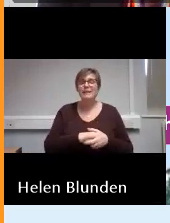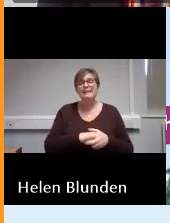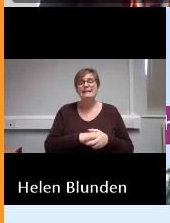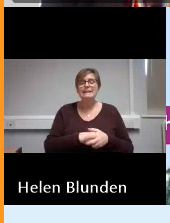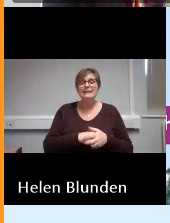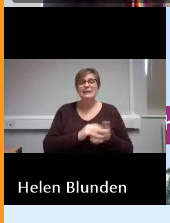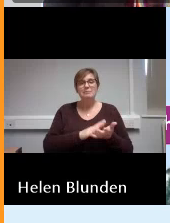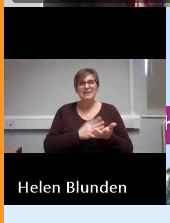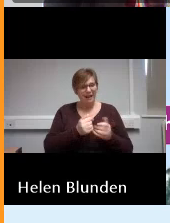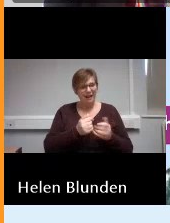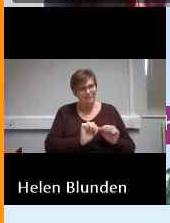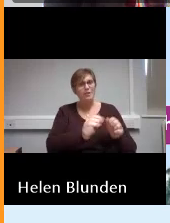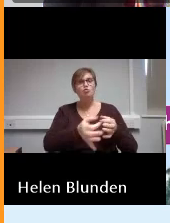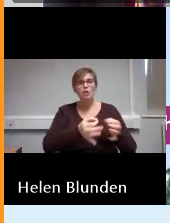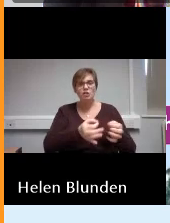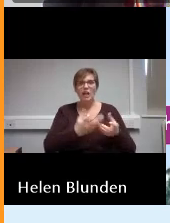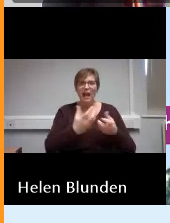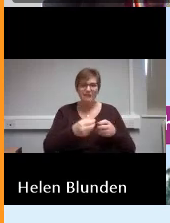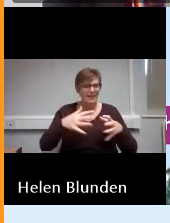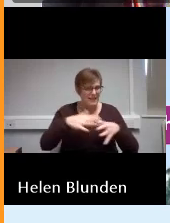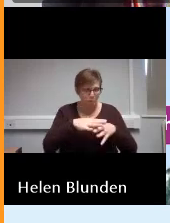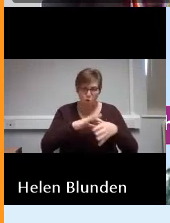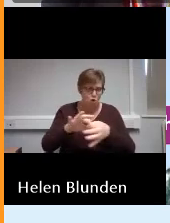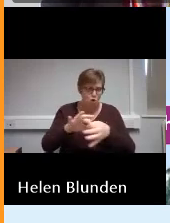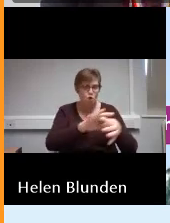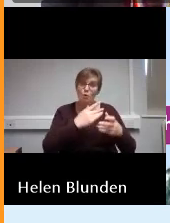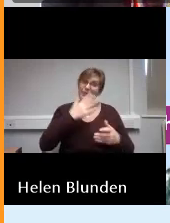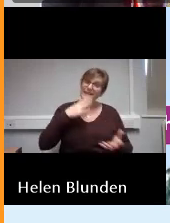those strategies and that network around them when they need it.